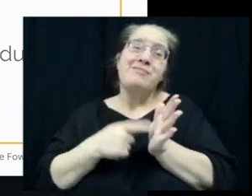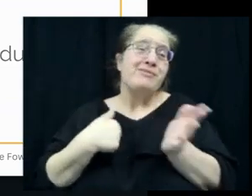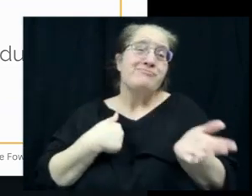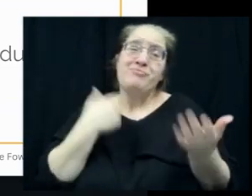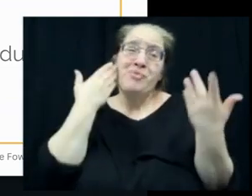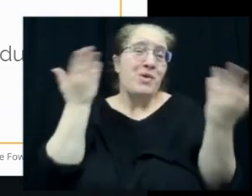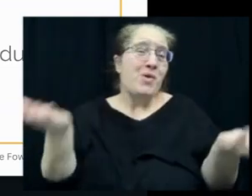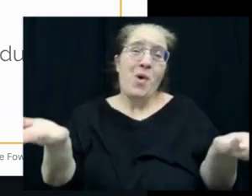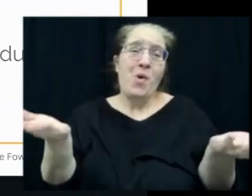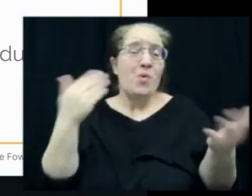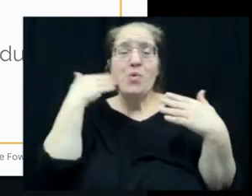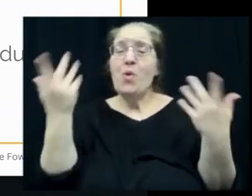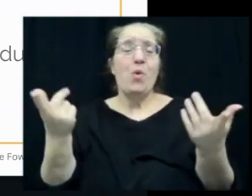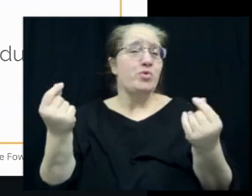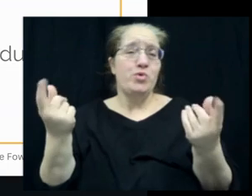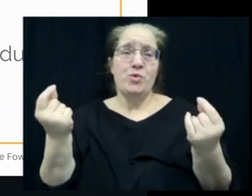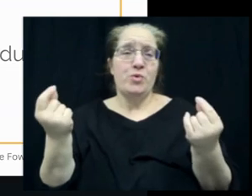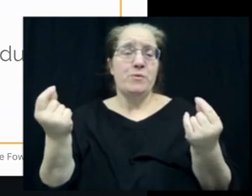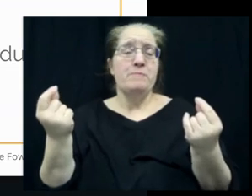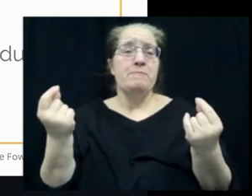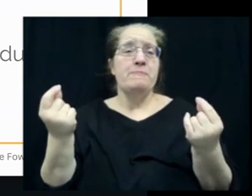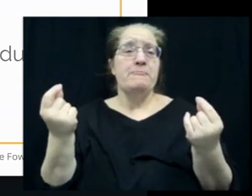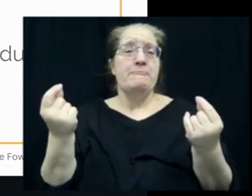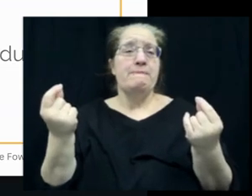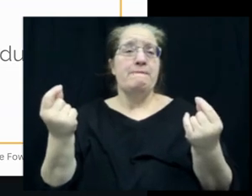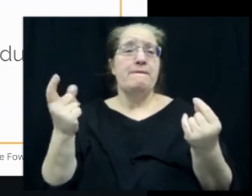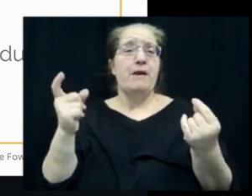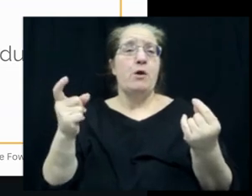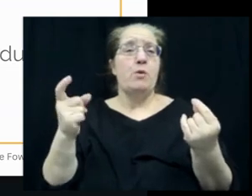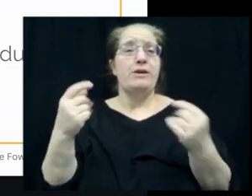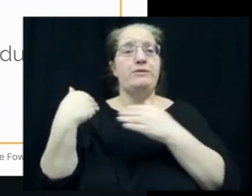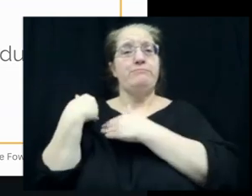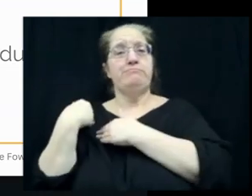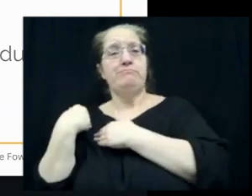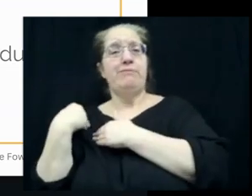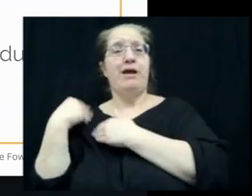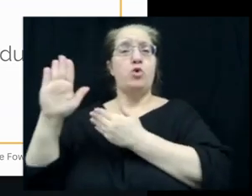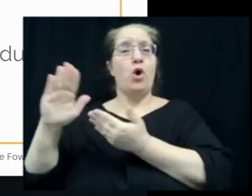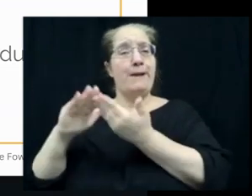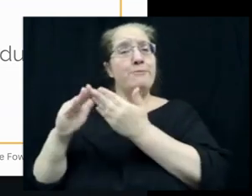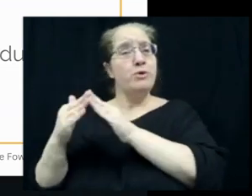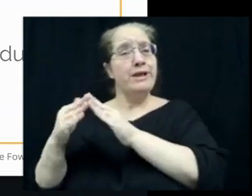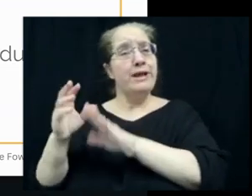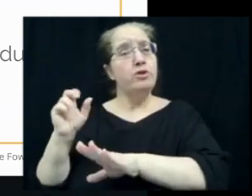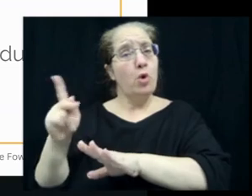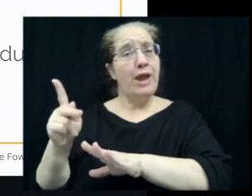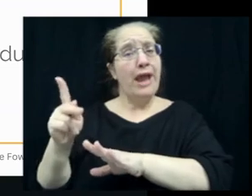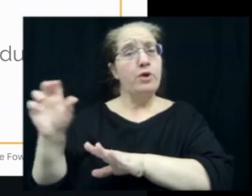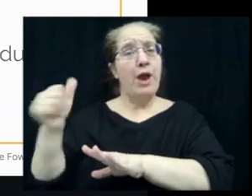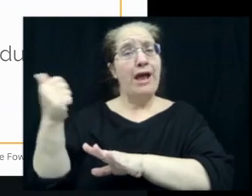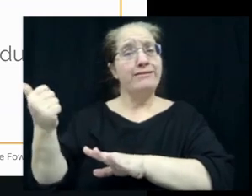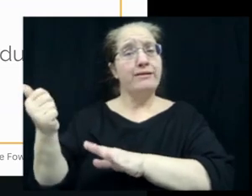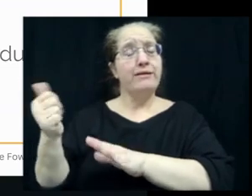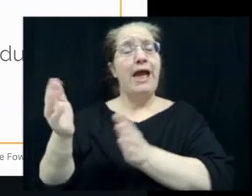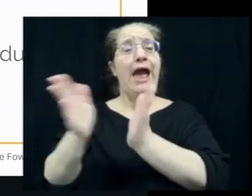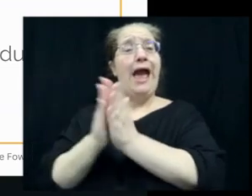We don't know what to do. And we need to lean on community. It is okay to ask other